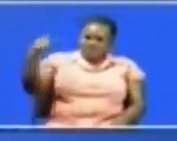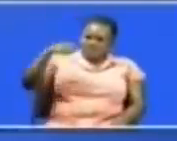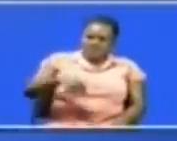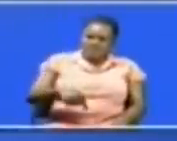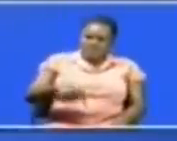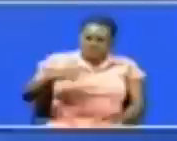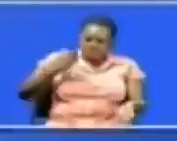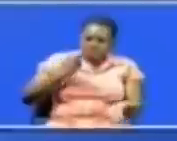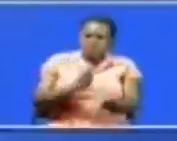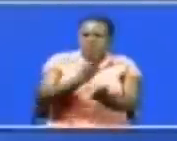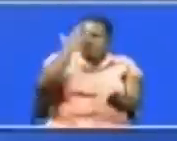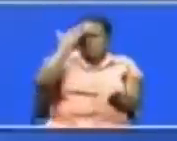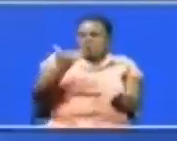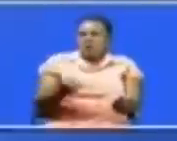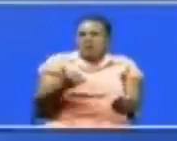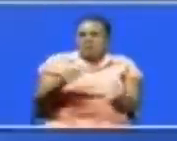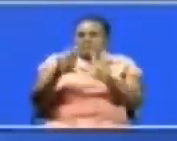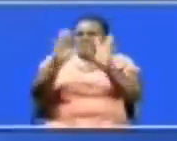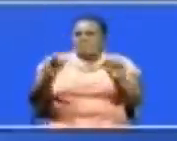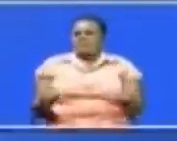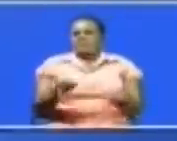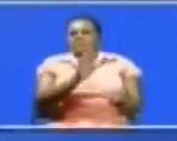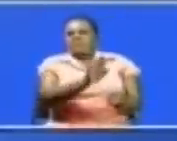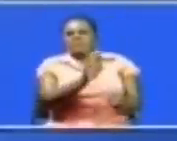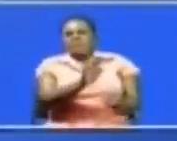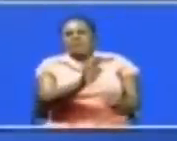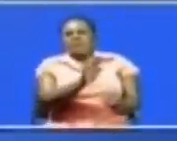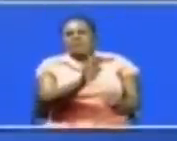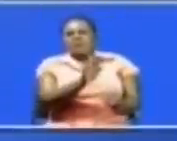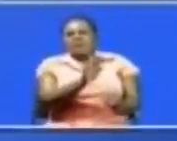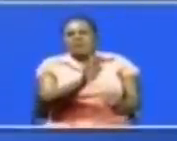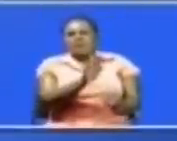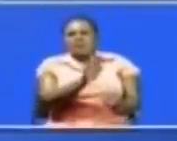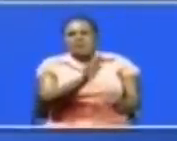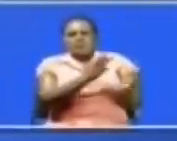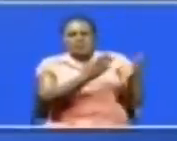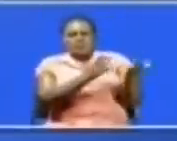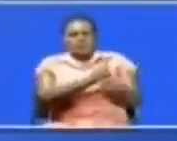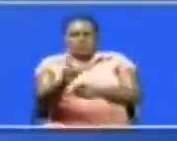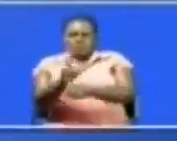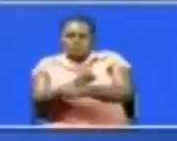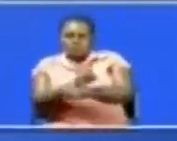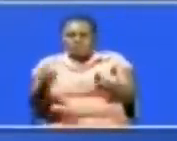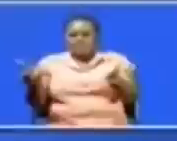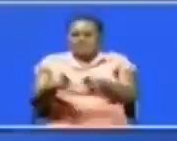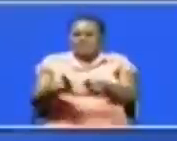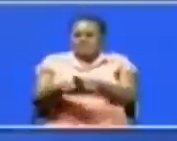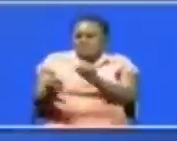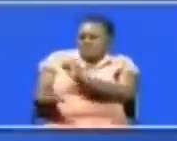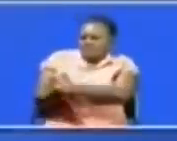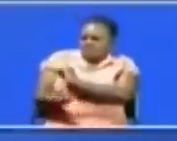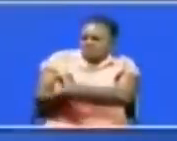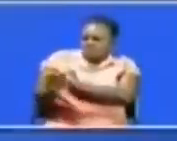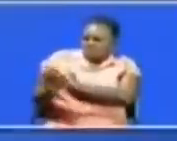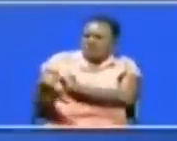and justify why they have put their budget the way they have in terms of expenditure, and explain that they